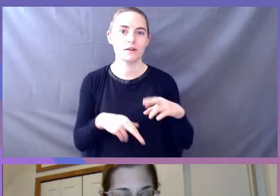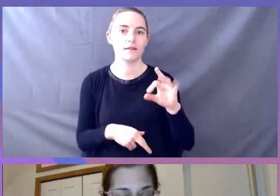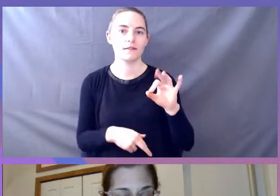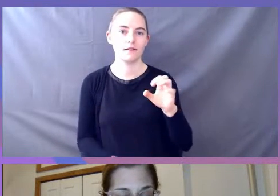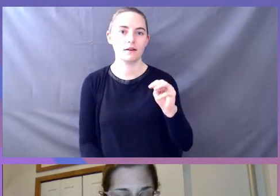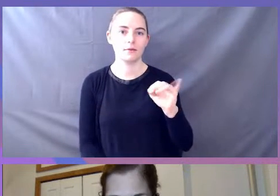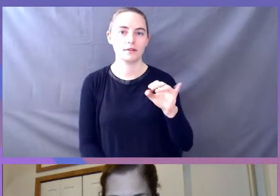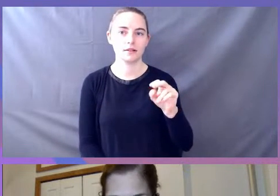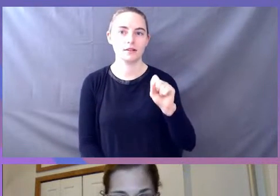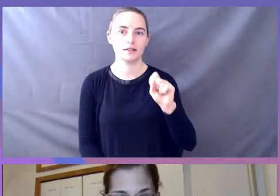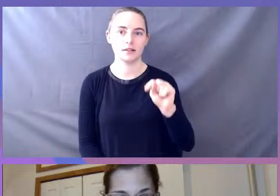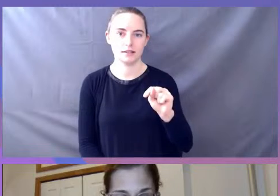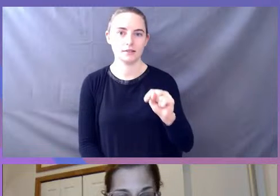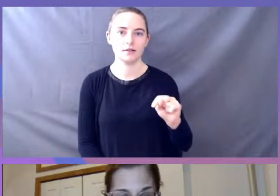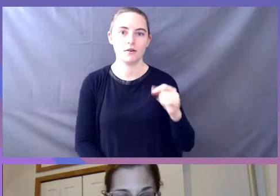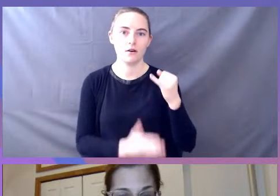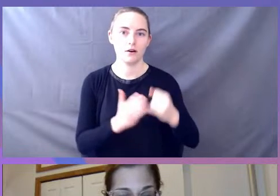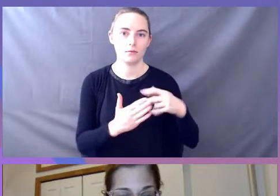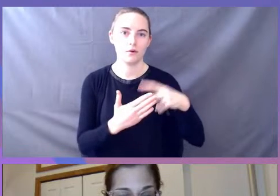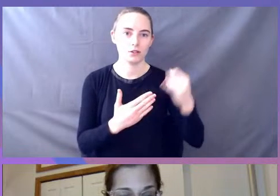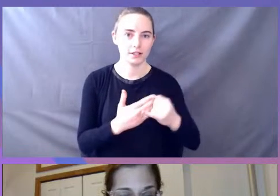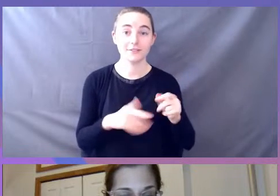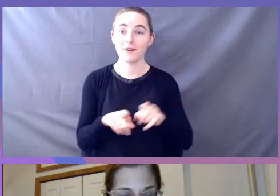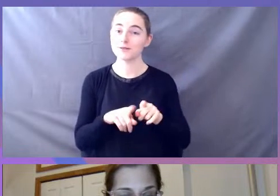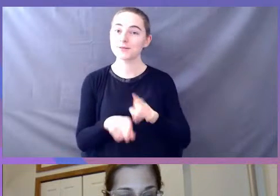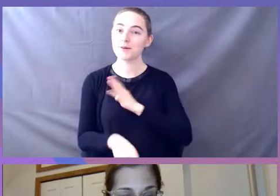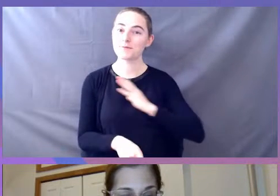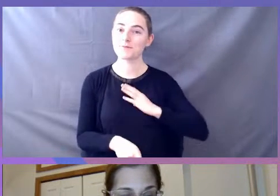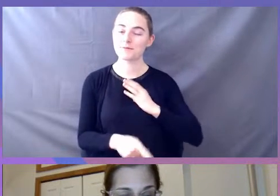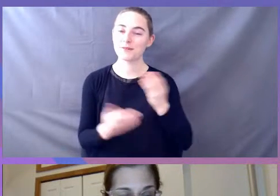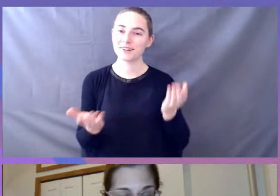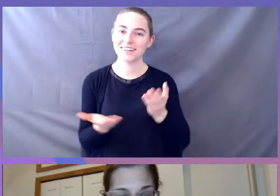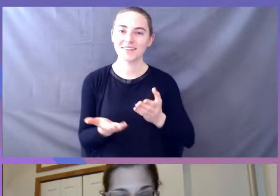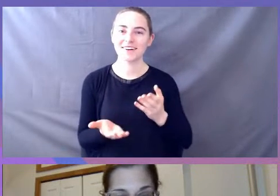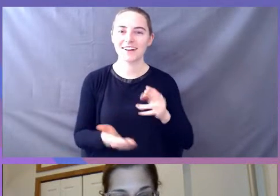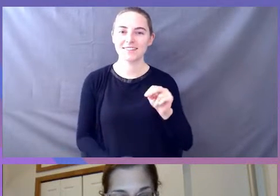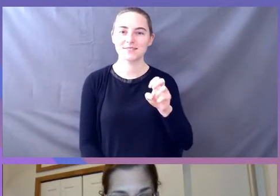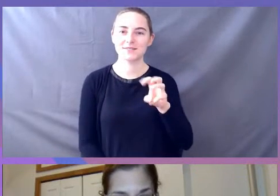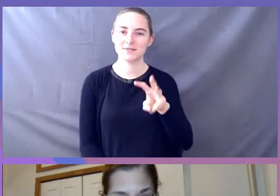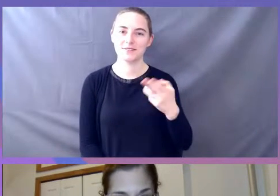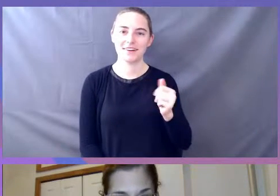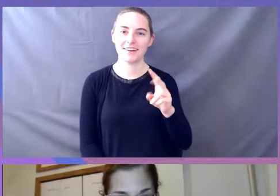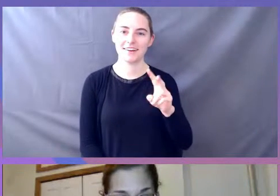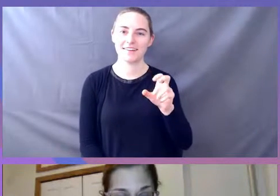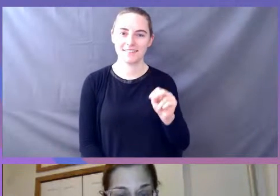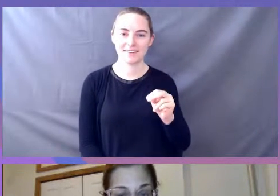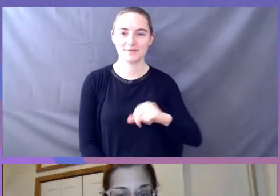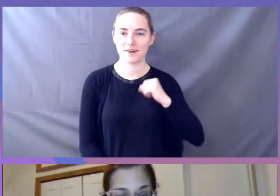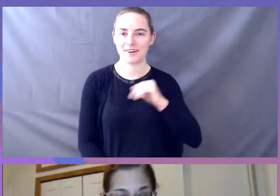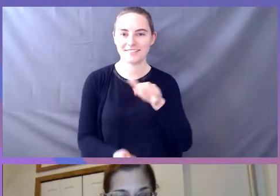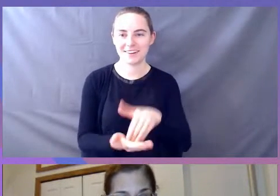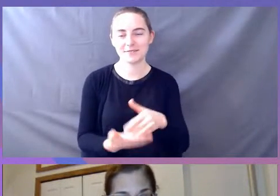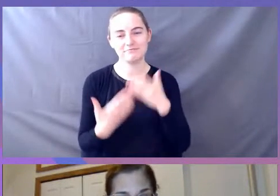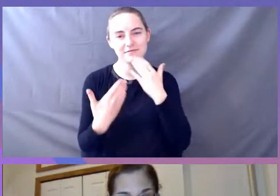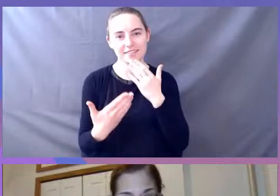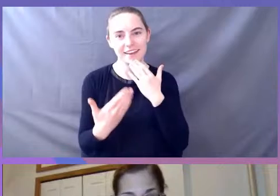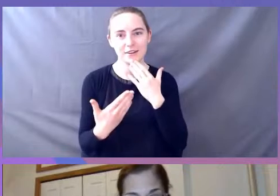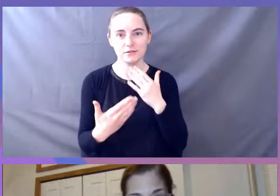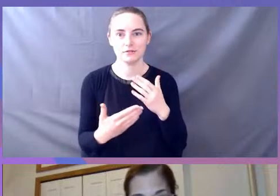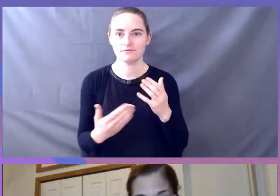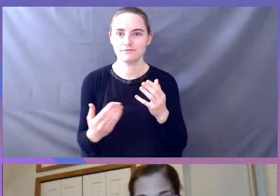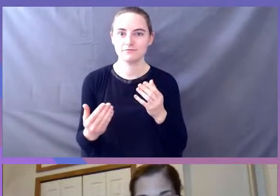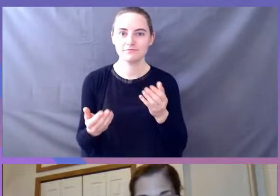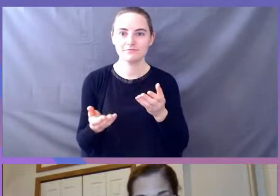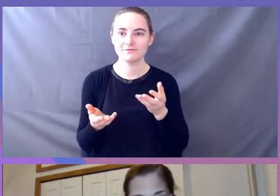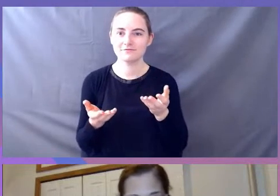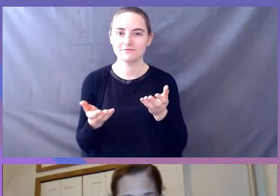board member here at the New Haven Pride Center. Thank you so much, Luciana, for joining us today and for moderating this really awesome panel of amazing